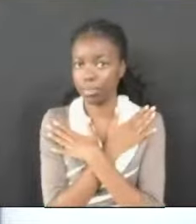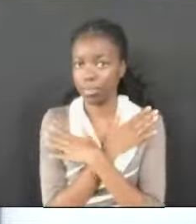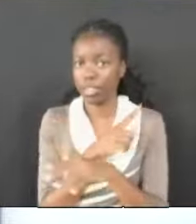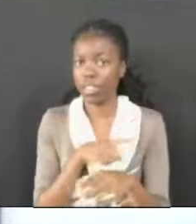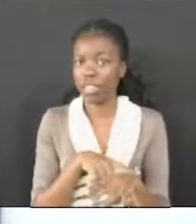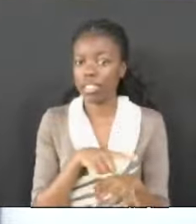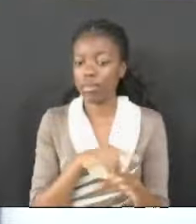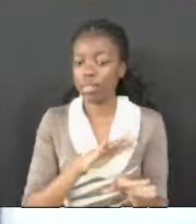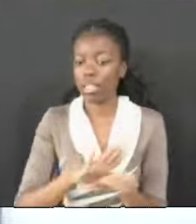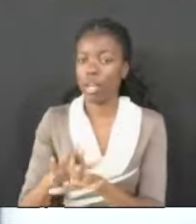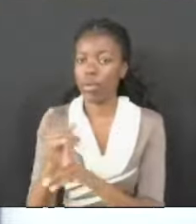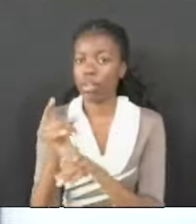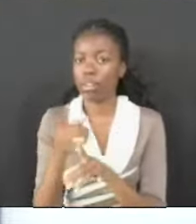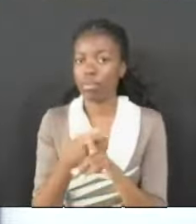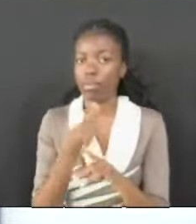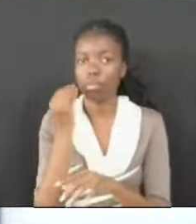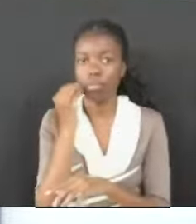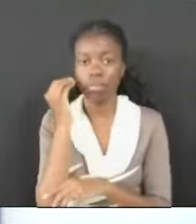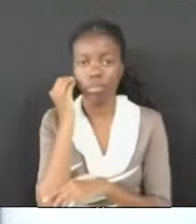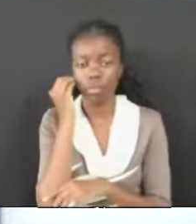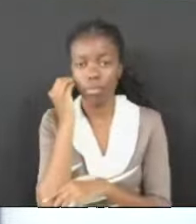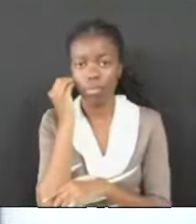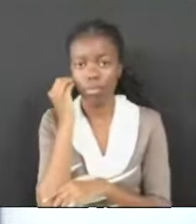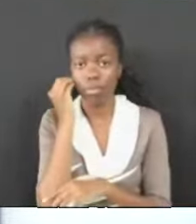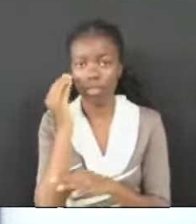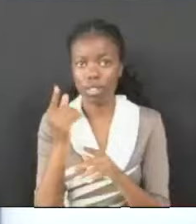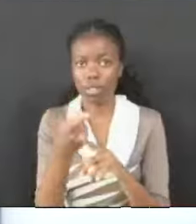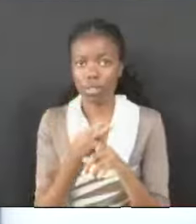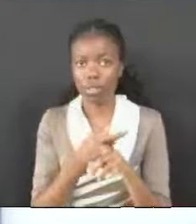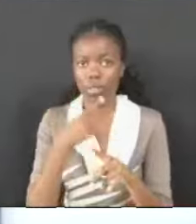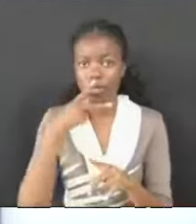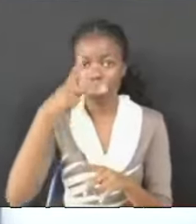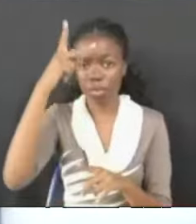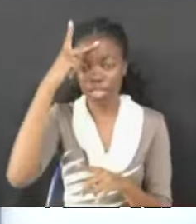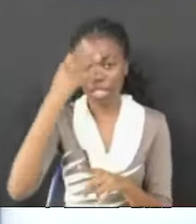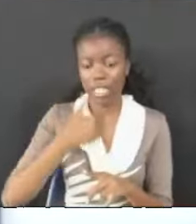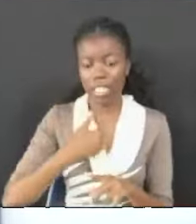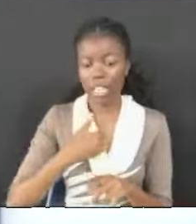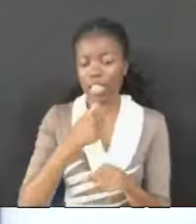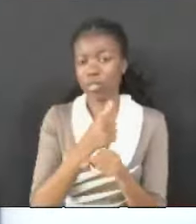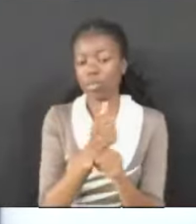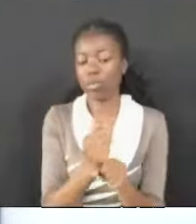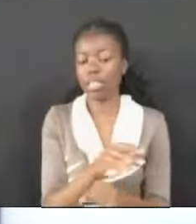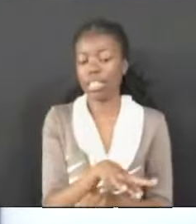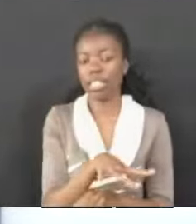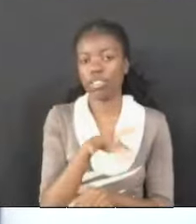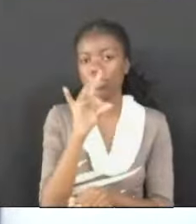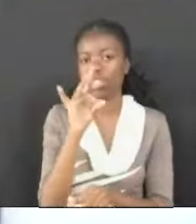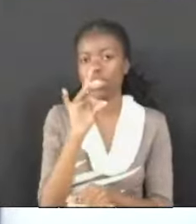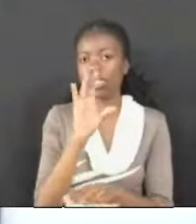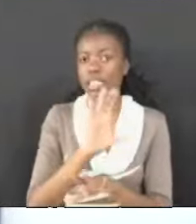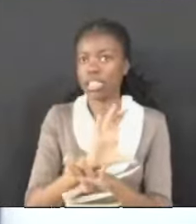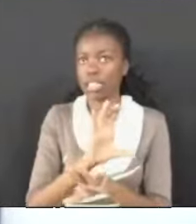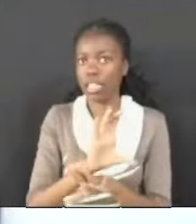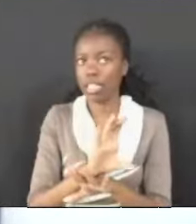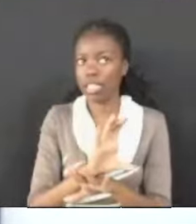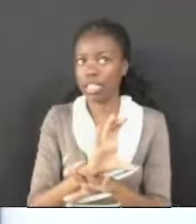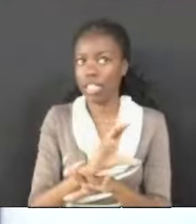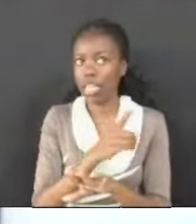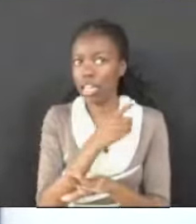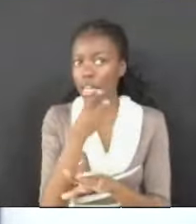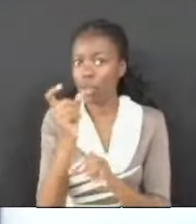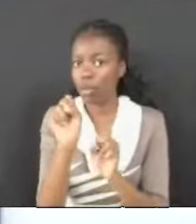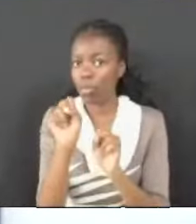from home and away from their parents, they had to make a choice. Church, have you ever been in